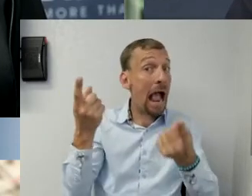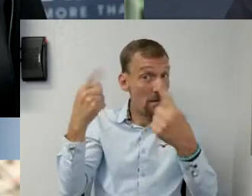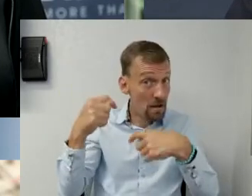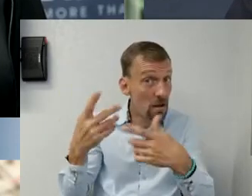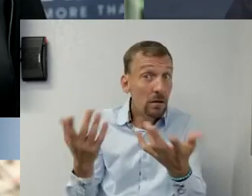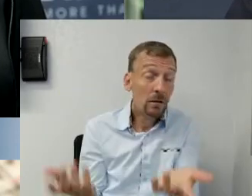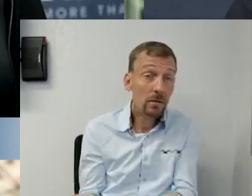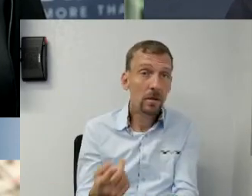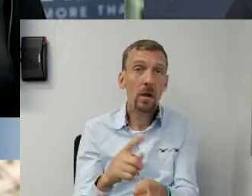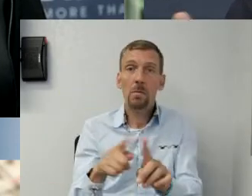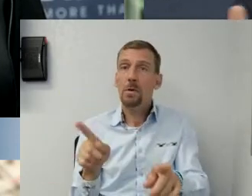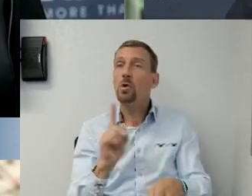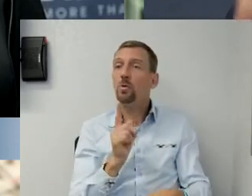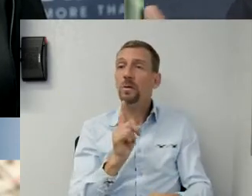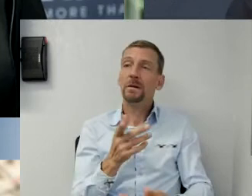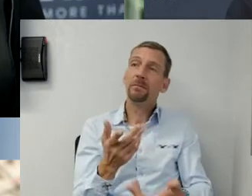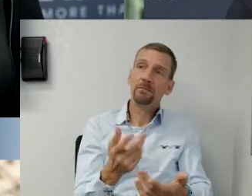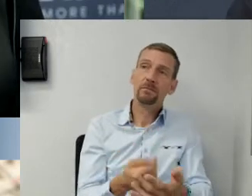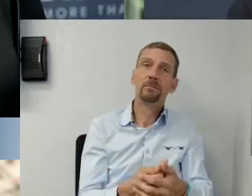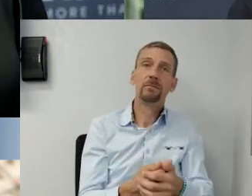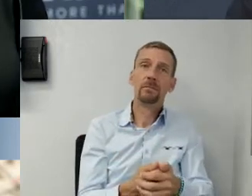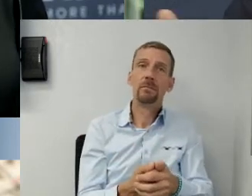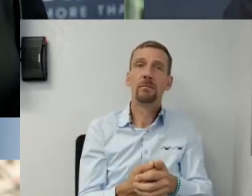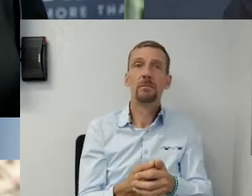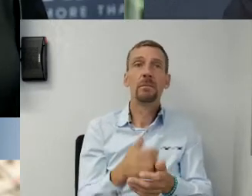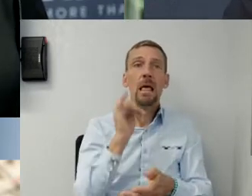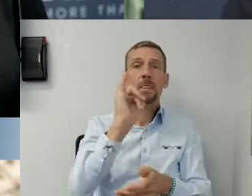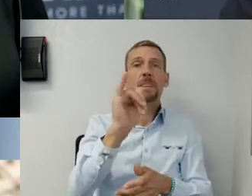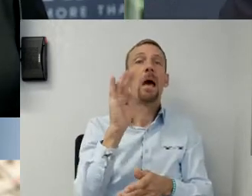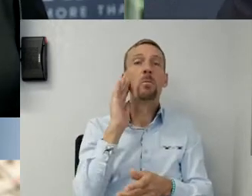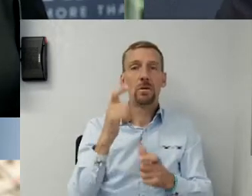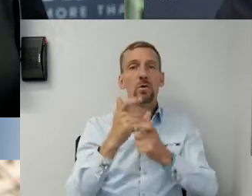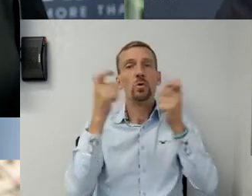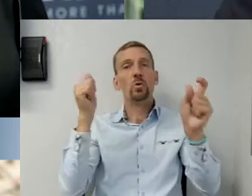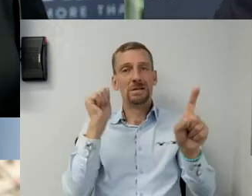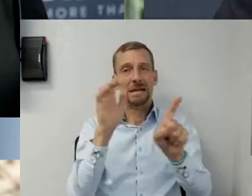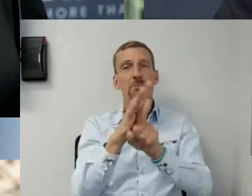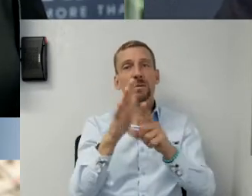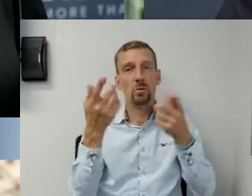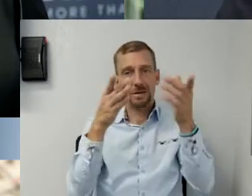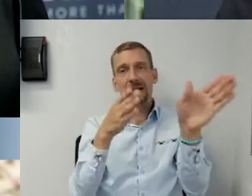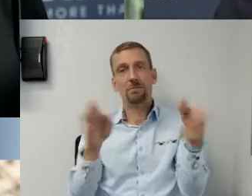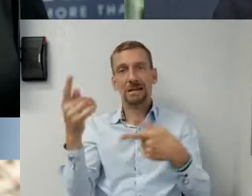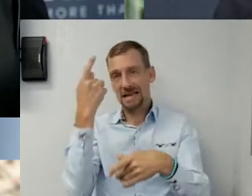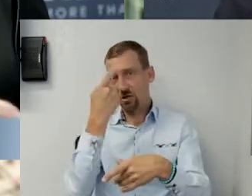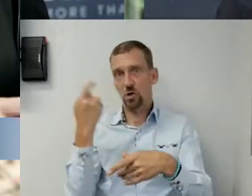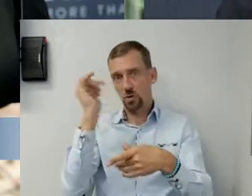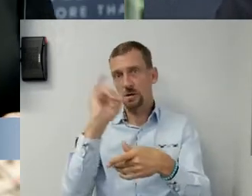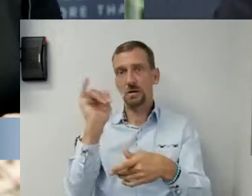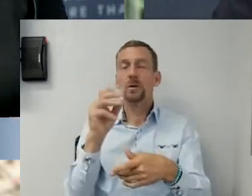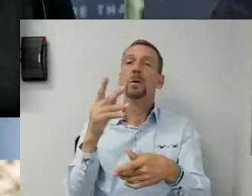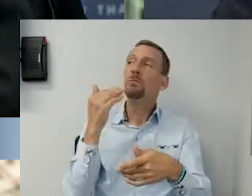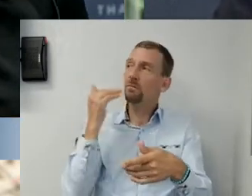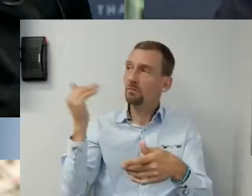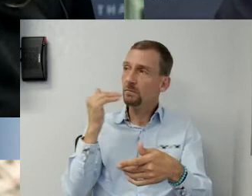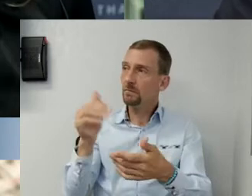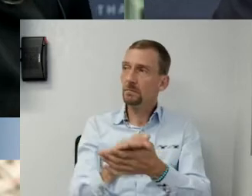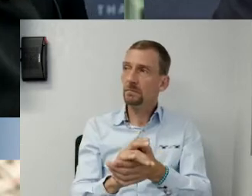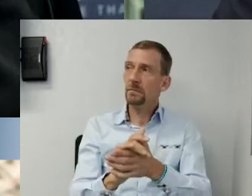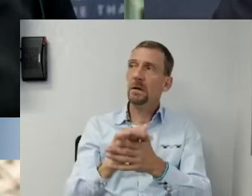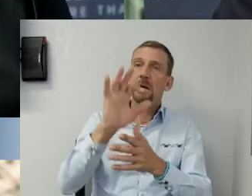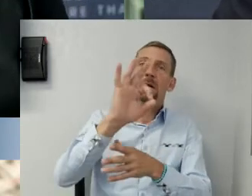hospitals, but again, that will have a big impact on what that plan looks like. Right. Okay, thank you. So